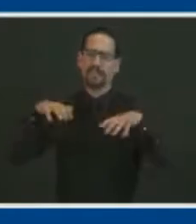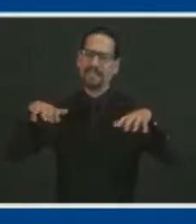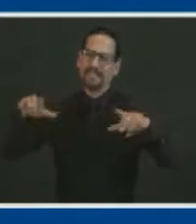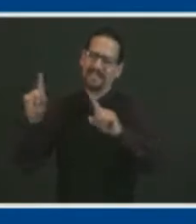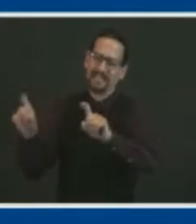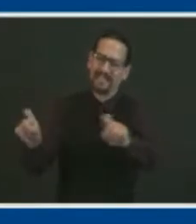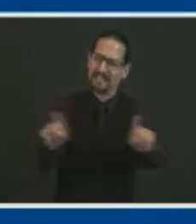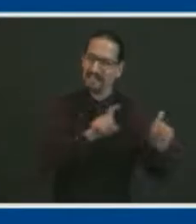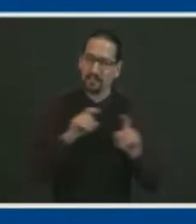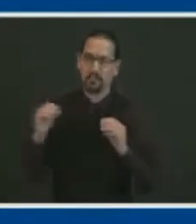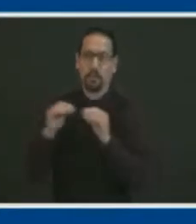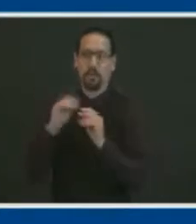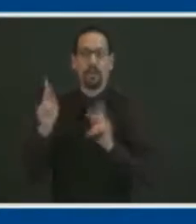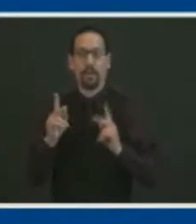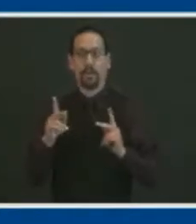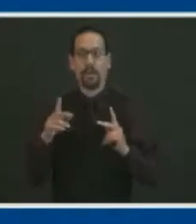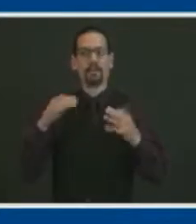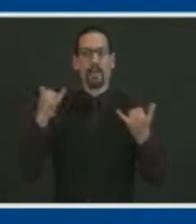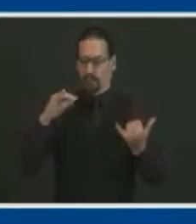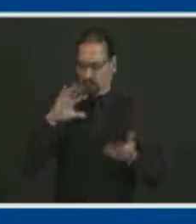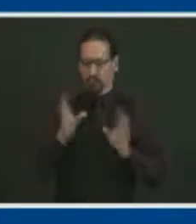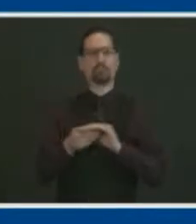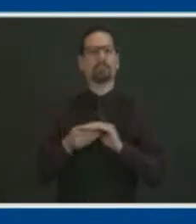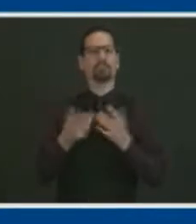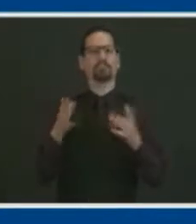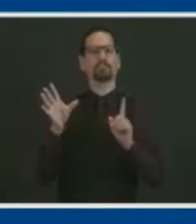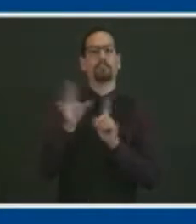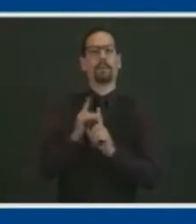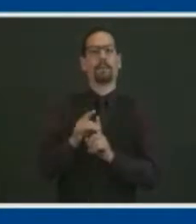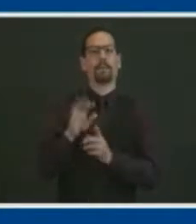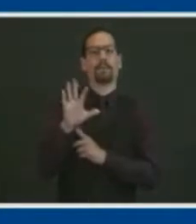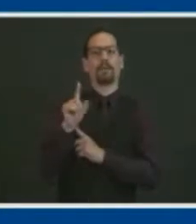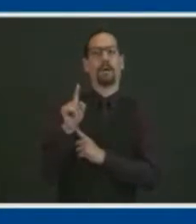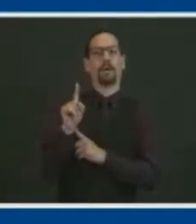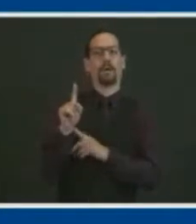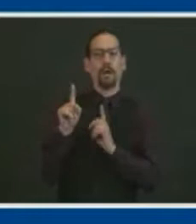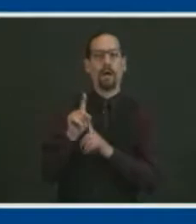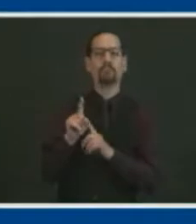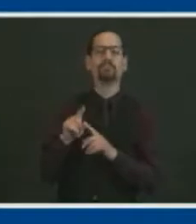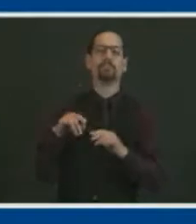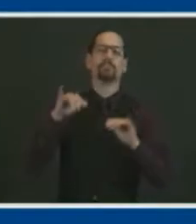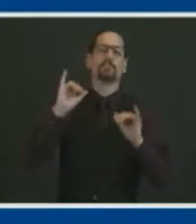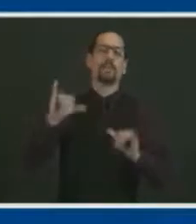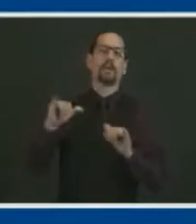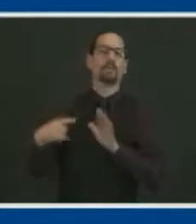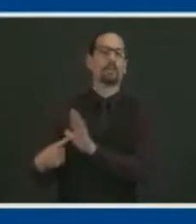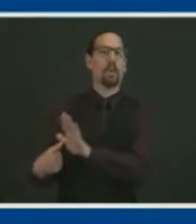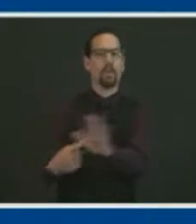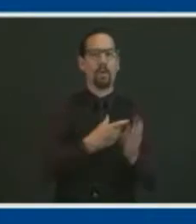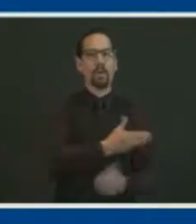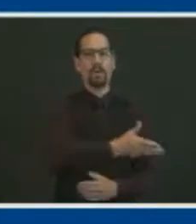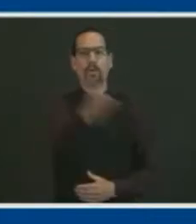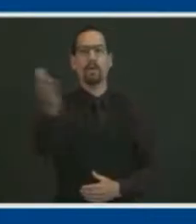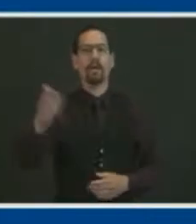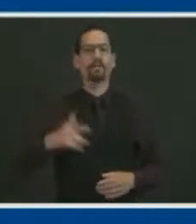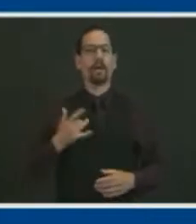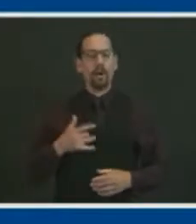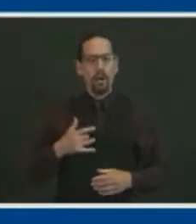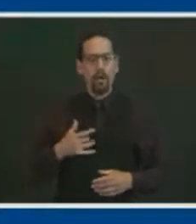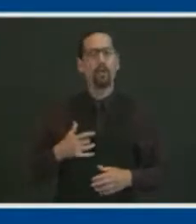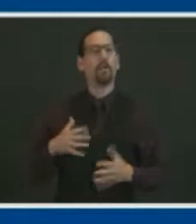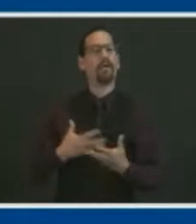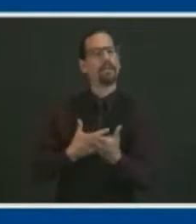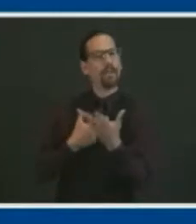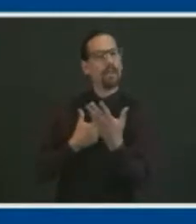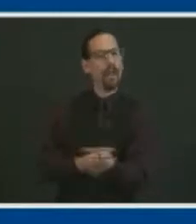here to report only 51 new cases. So that should give you some confidence that we are continuing to